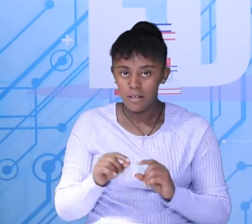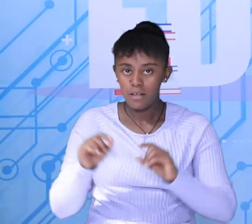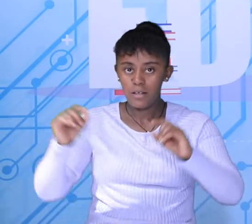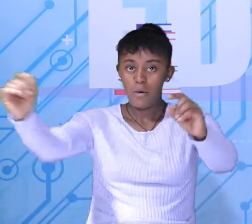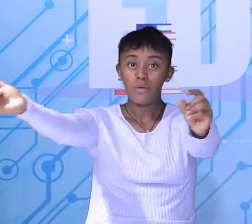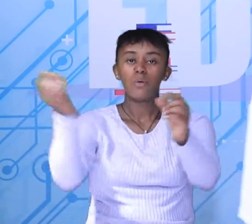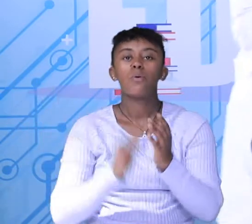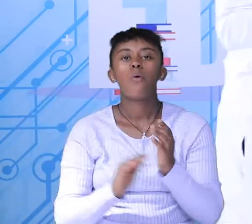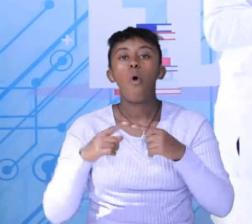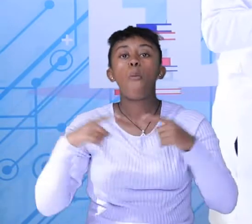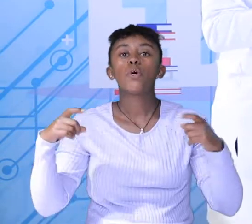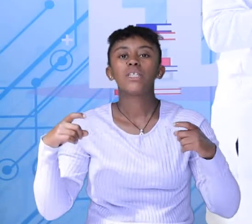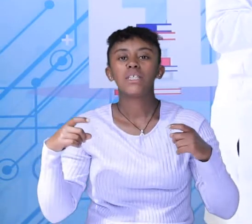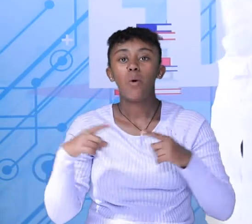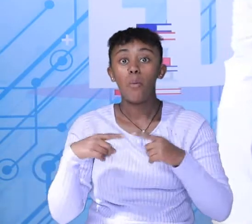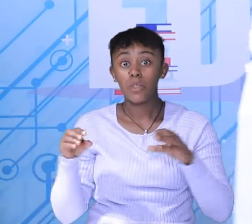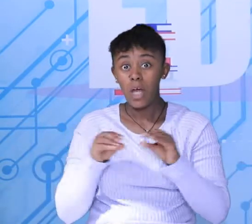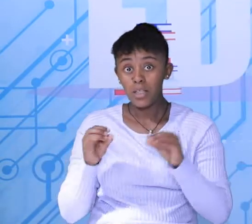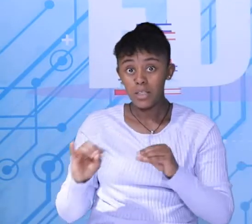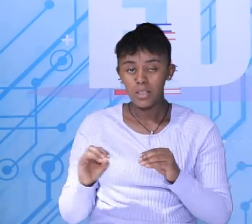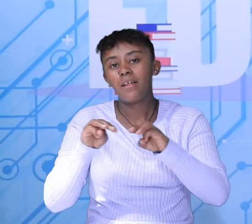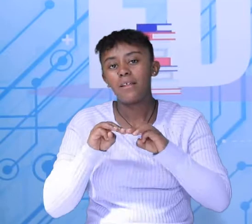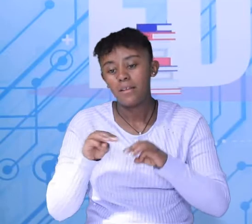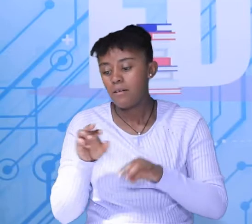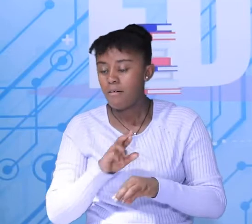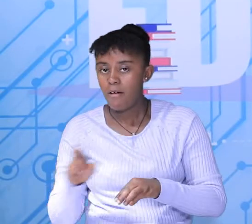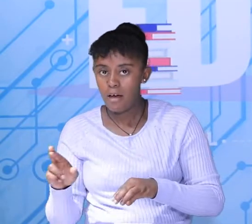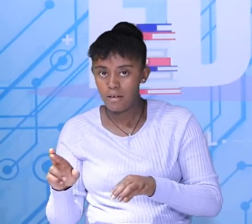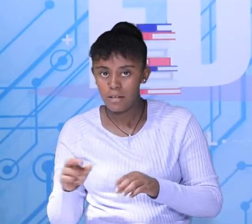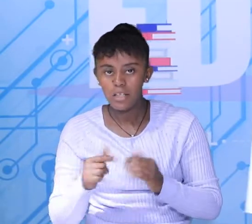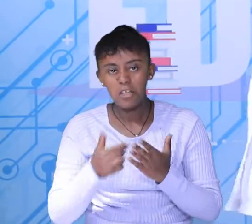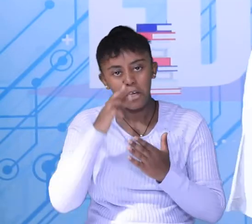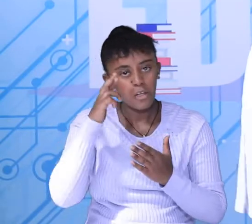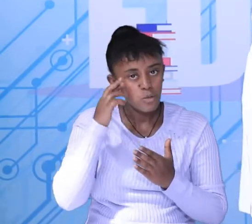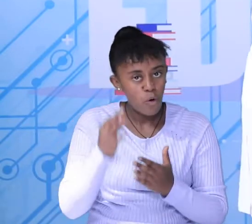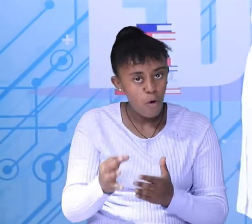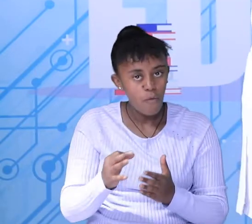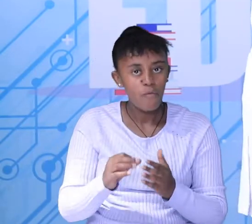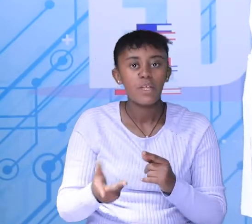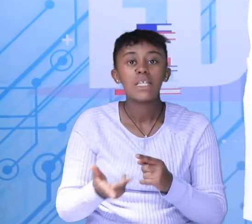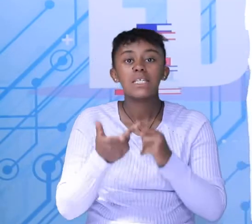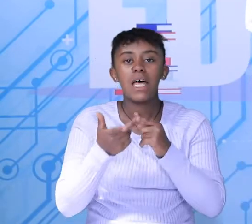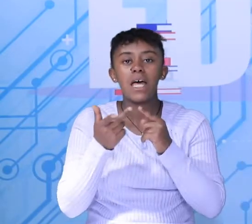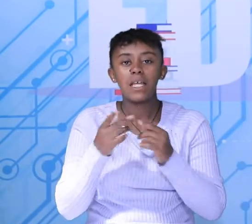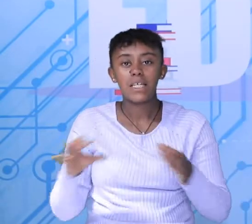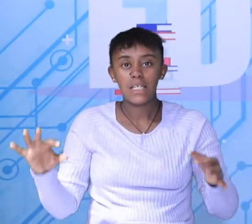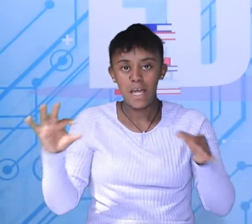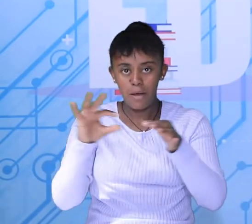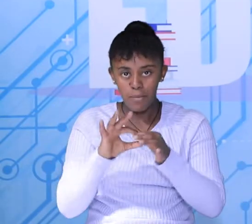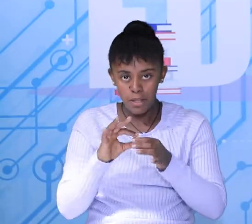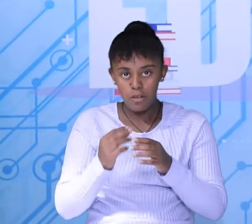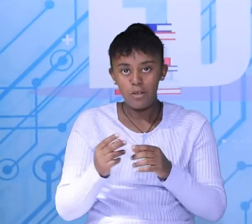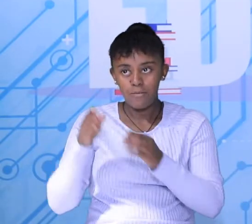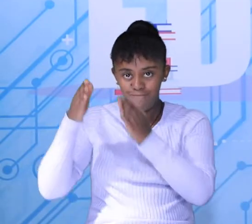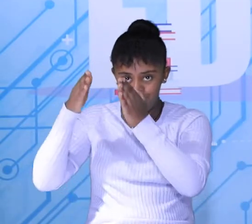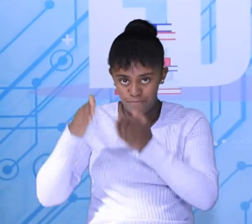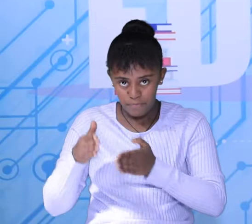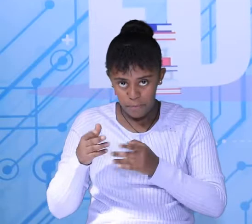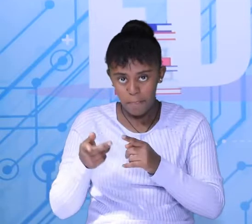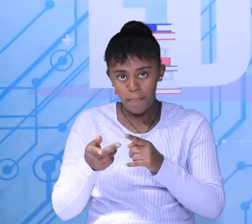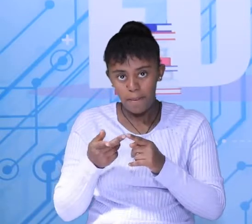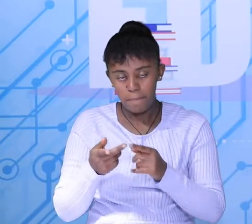as BIL sine theta, where theta is the angle between the,